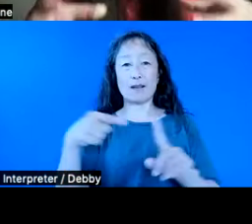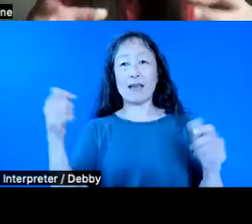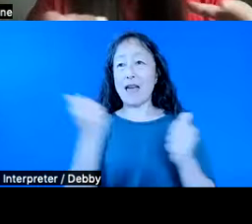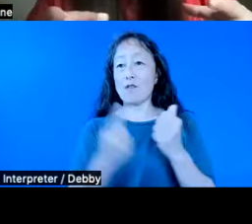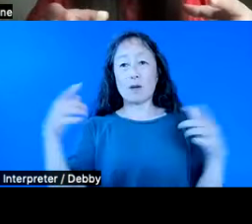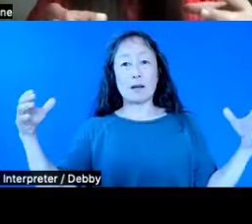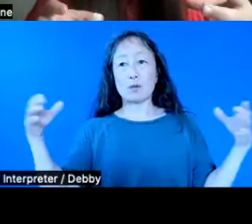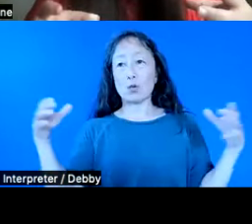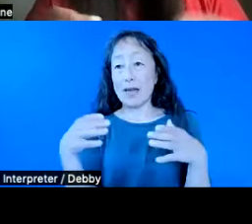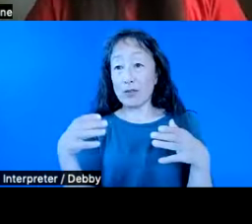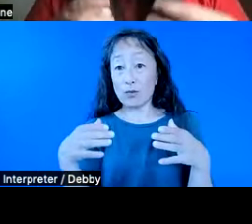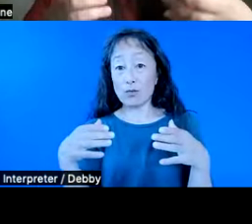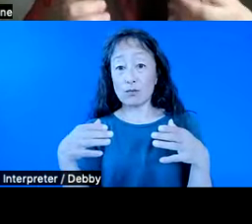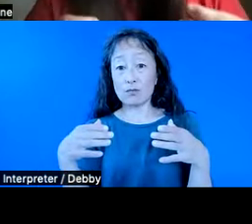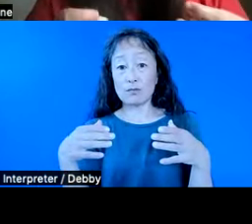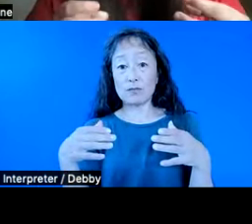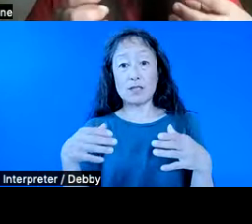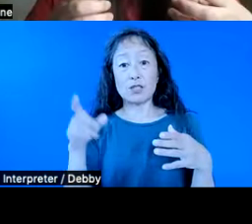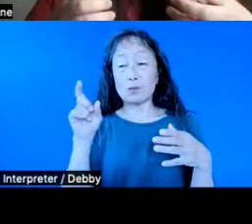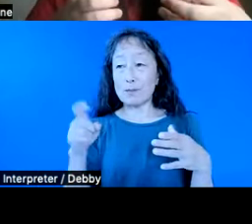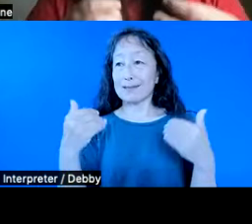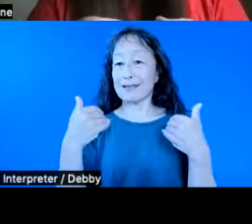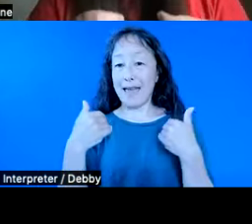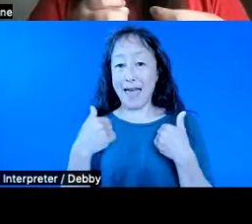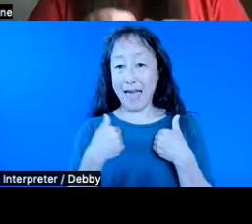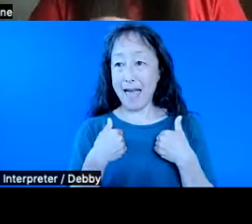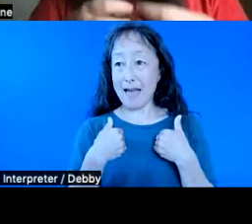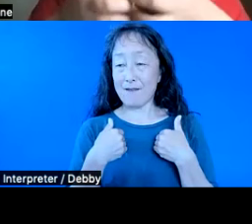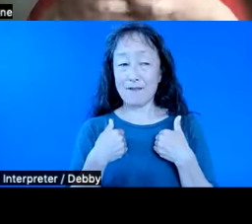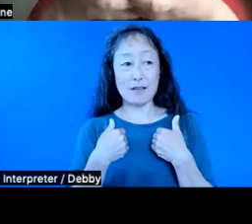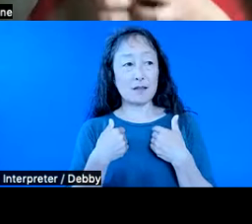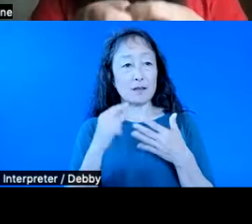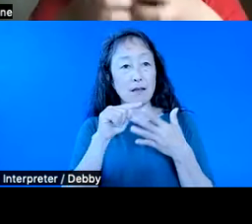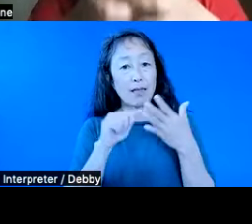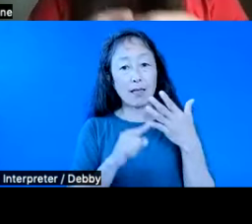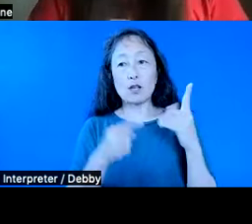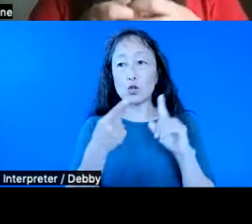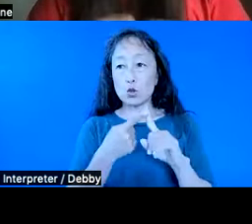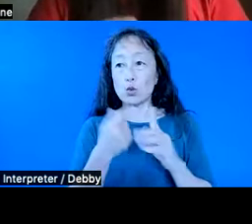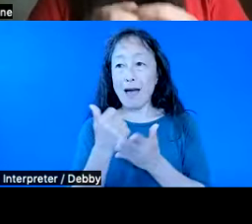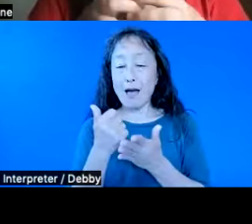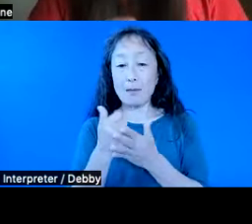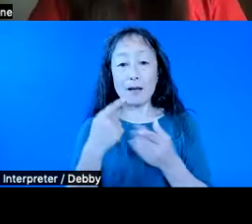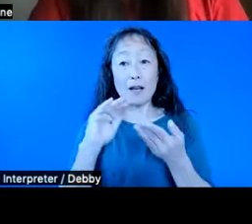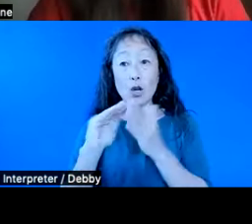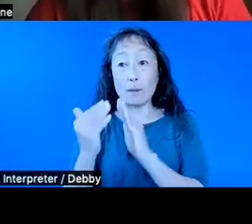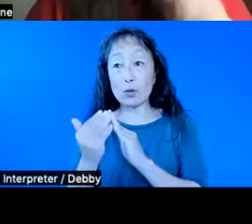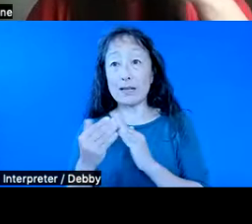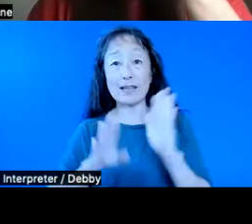is necessary to have your community thrive and grow and work and function the way that it